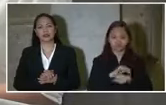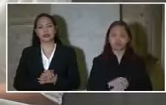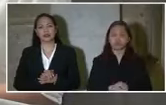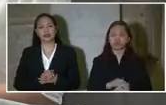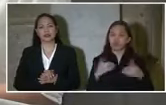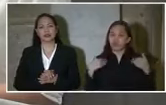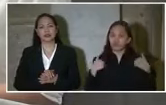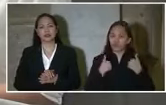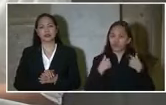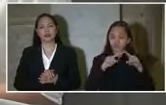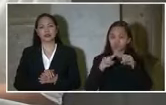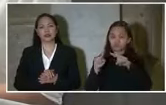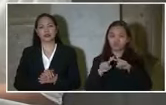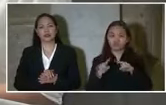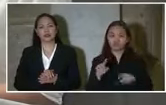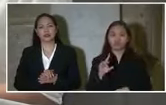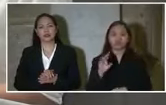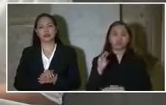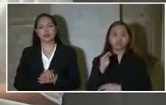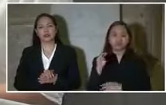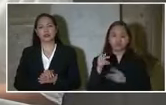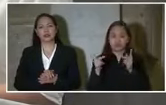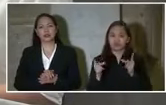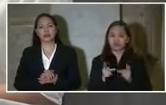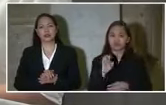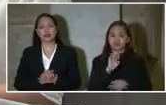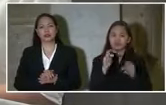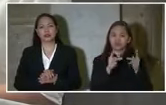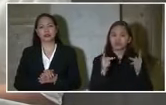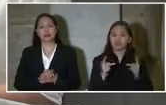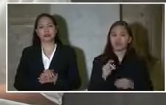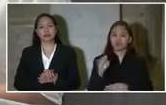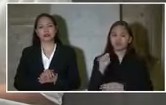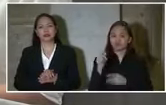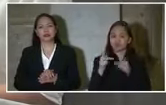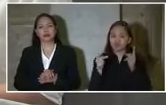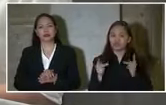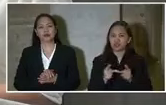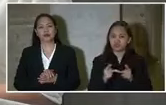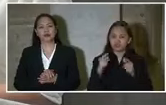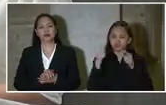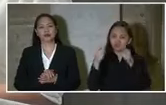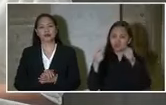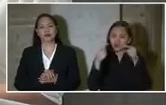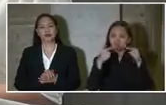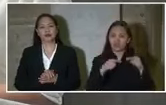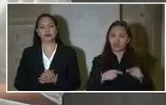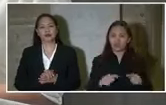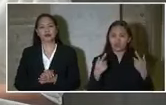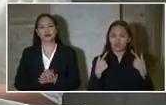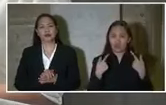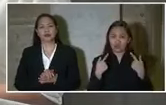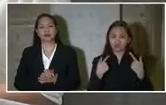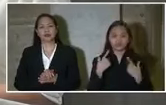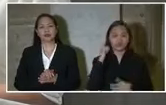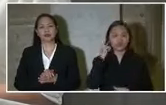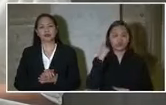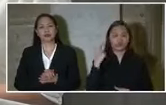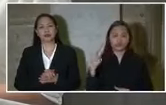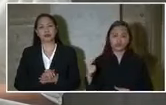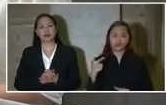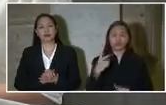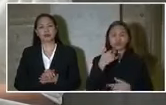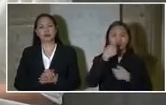Dromedaries from Midian and Ephah, all from Sheba shall come, bearing gold and